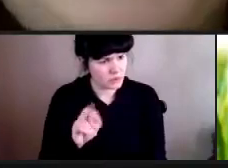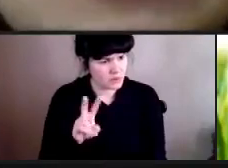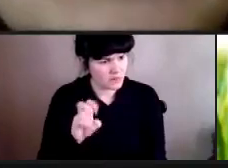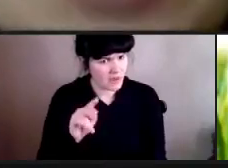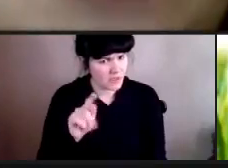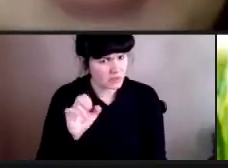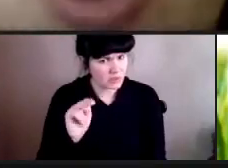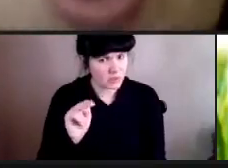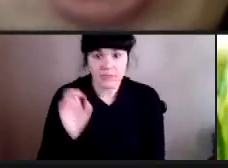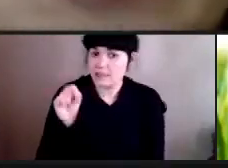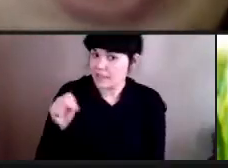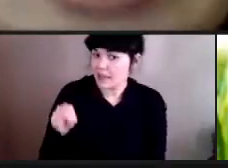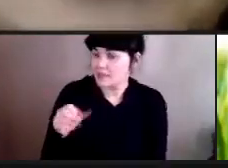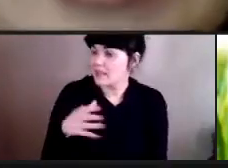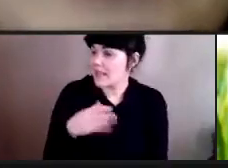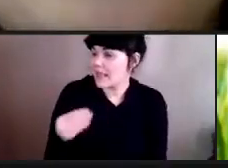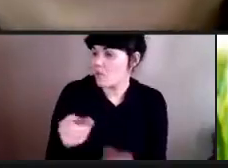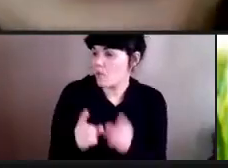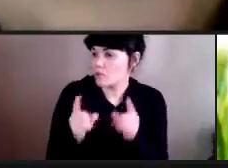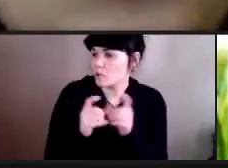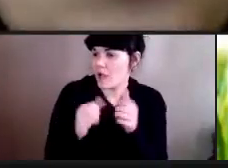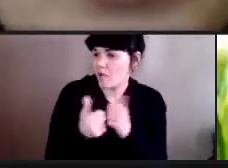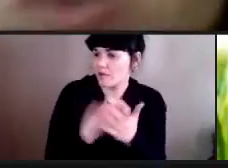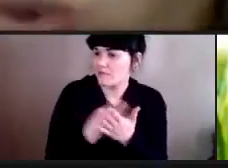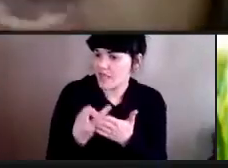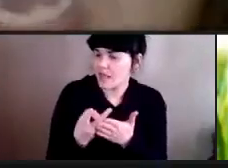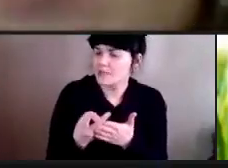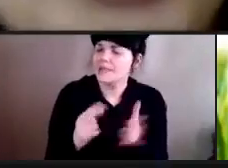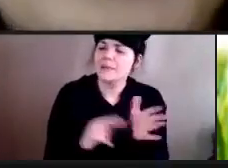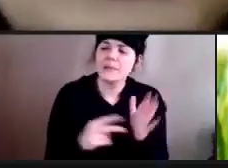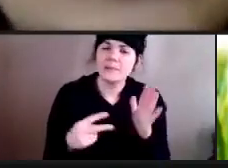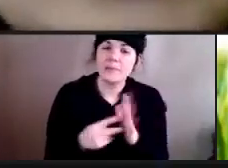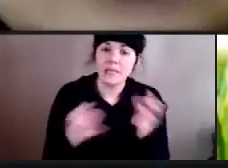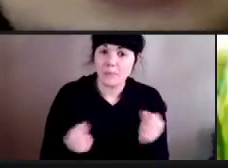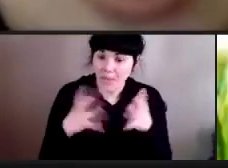virtually, but for the majority of your kids, they haven't. But